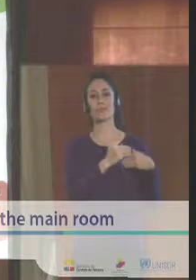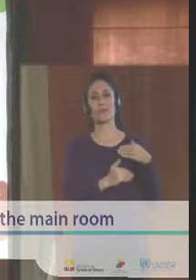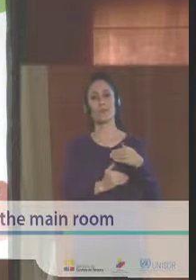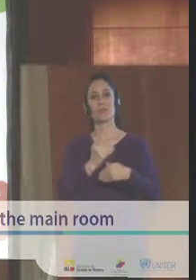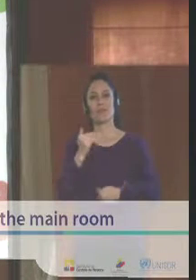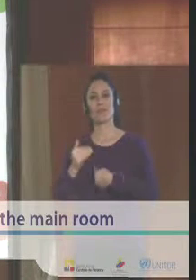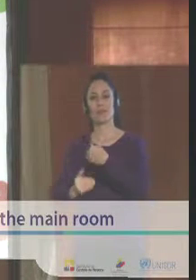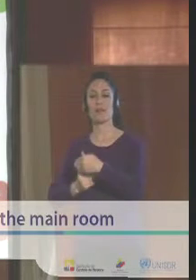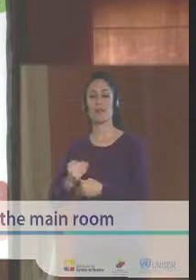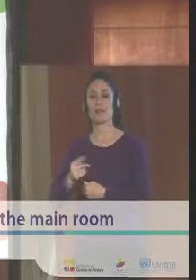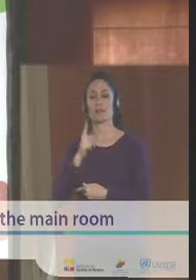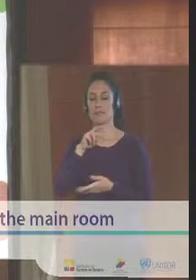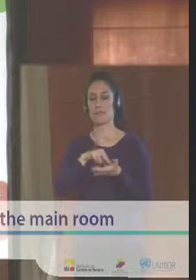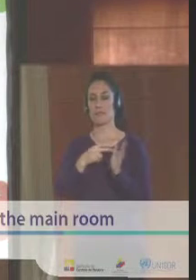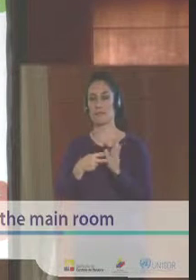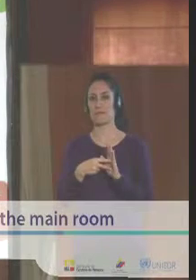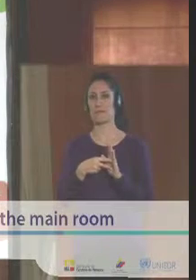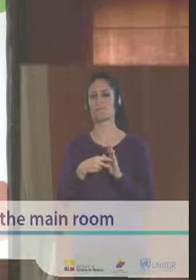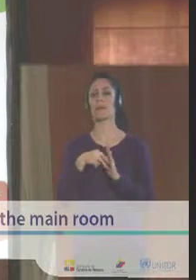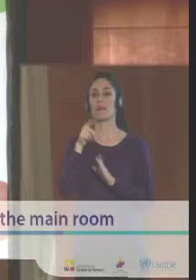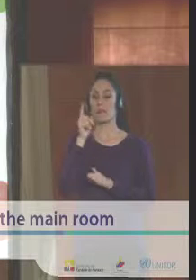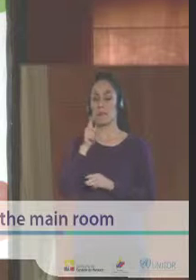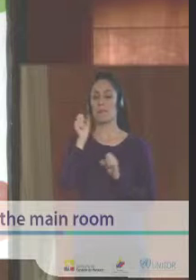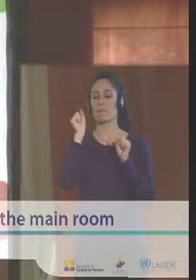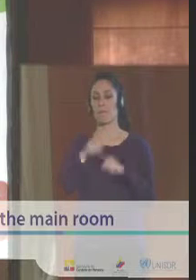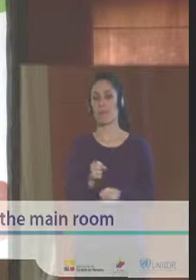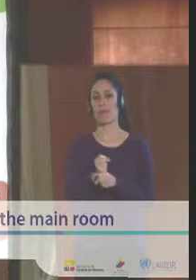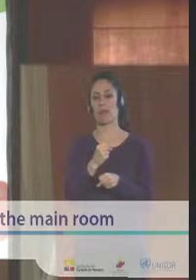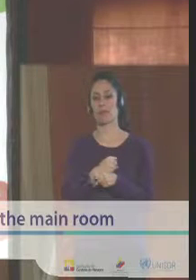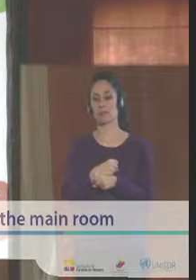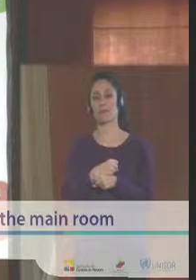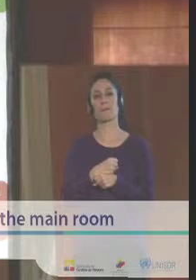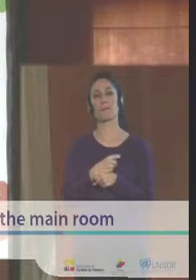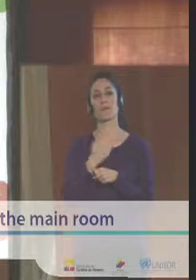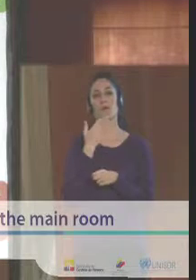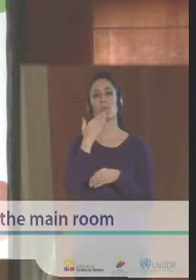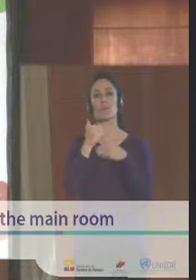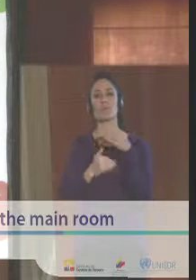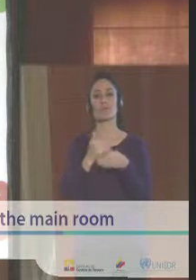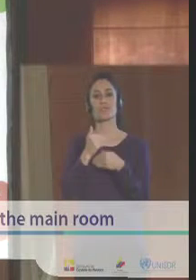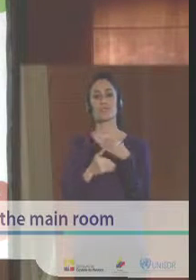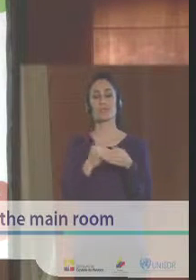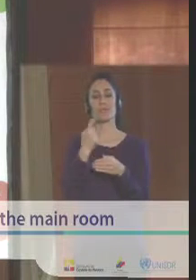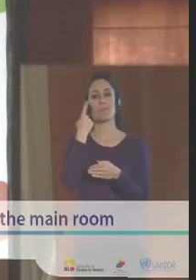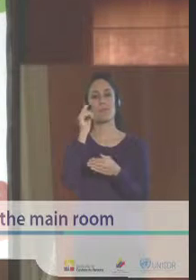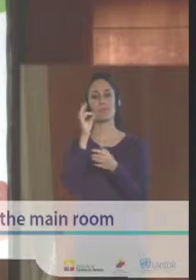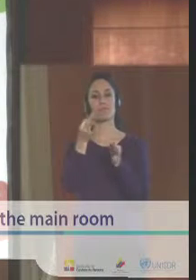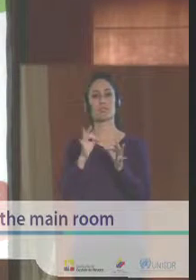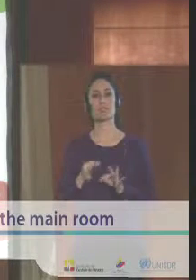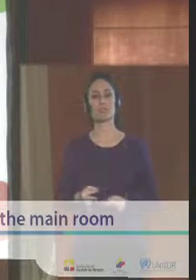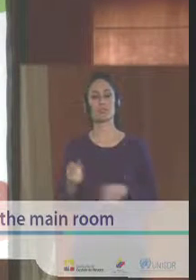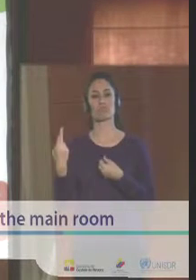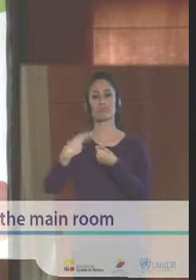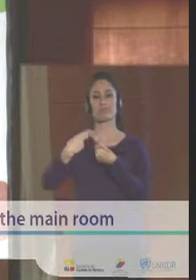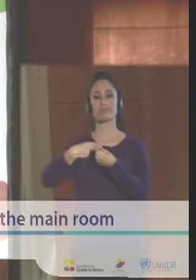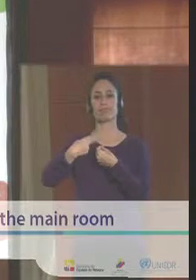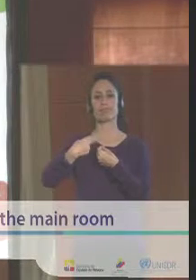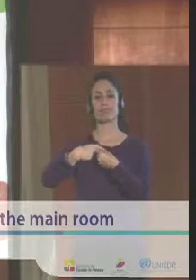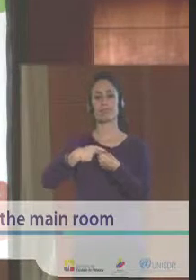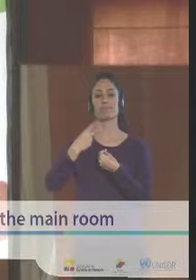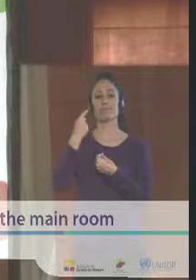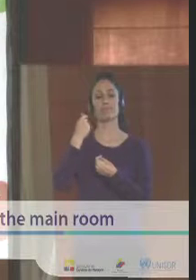plans or regulation plans, after which we carry out the processes